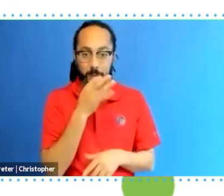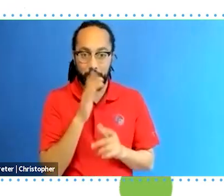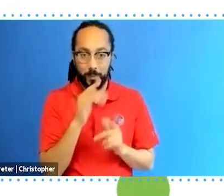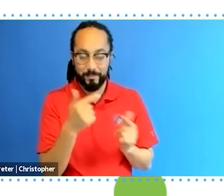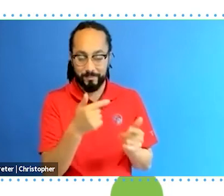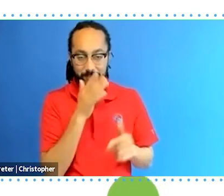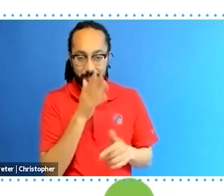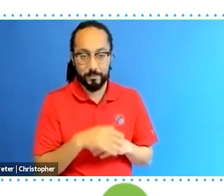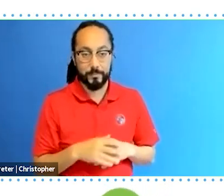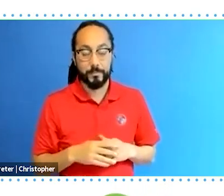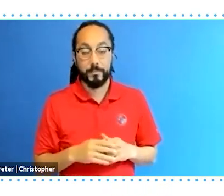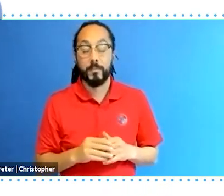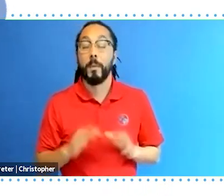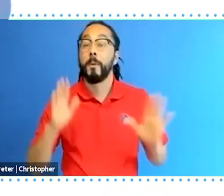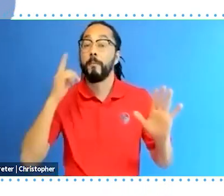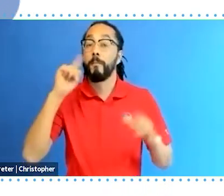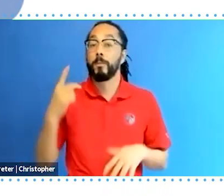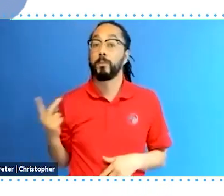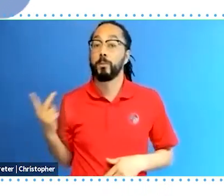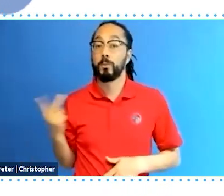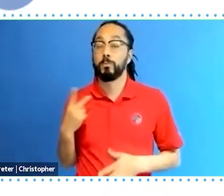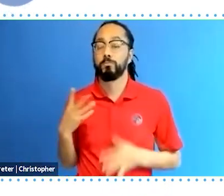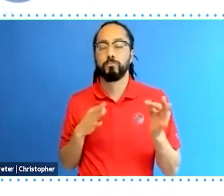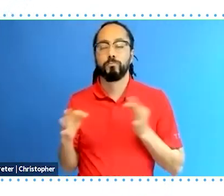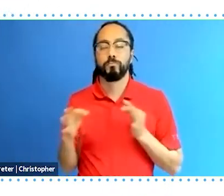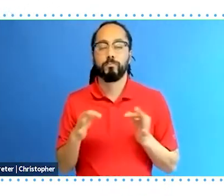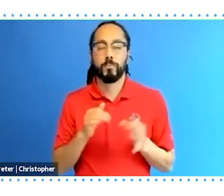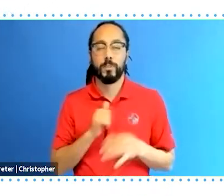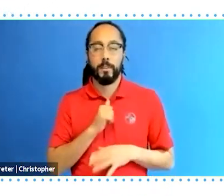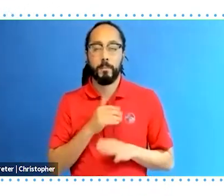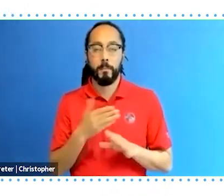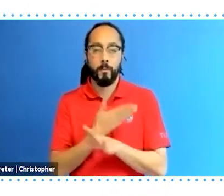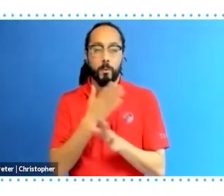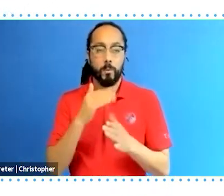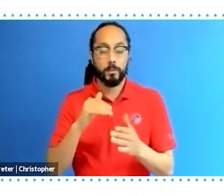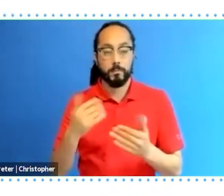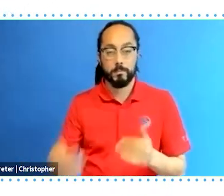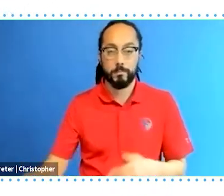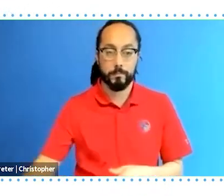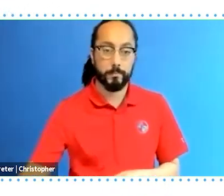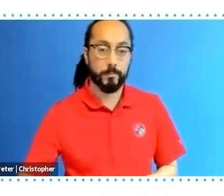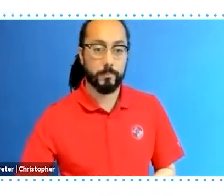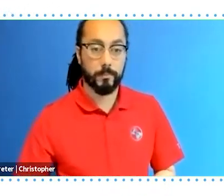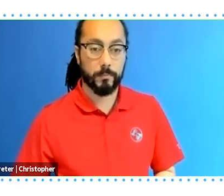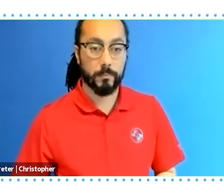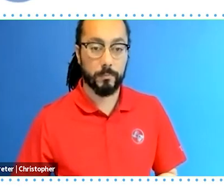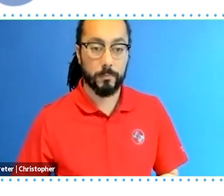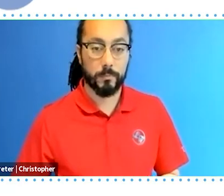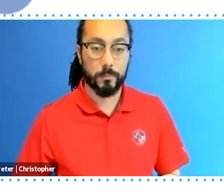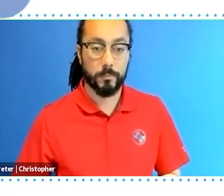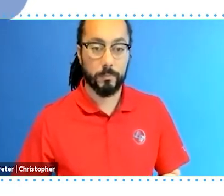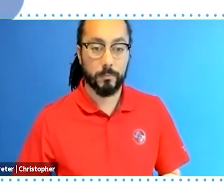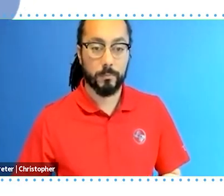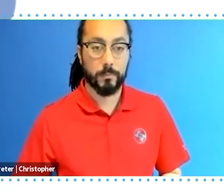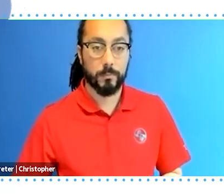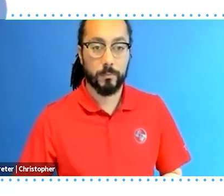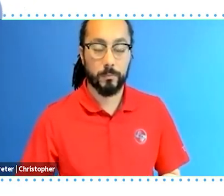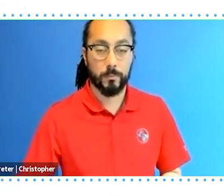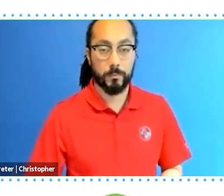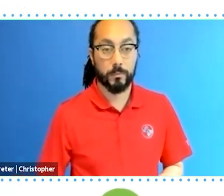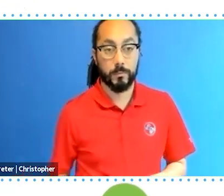Just from myself and Shawn, a little bit about ourselves before we dive into the work. So for myself, my pronouns are she,